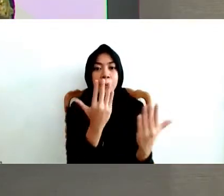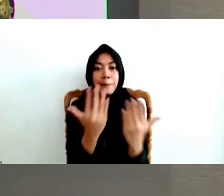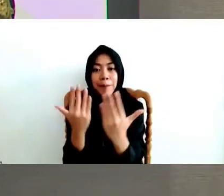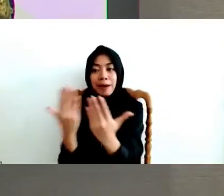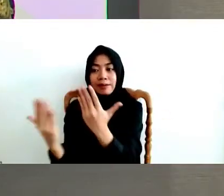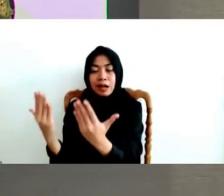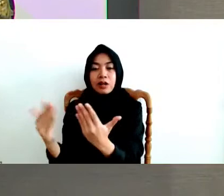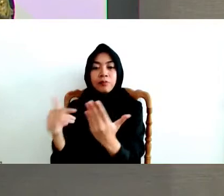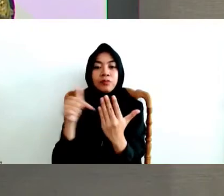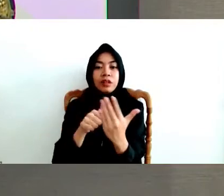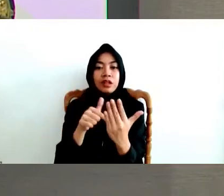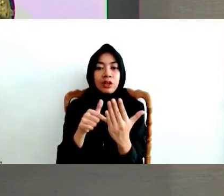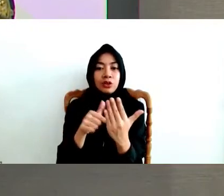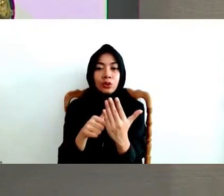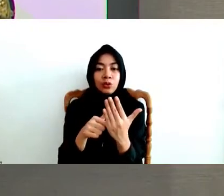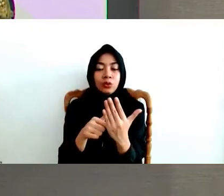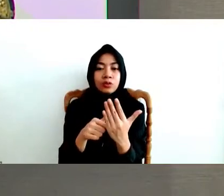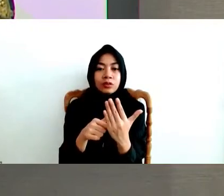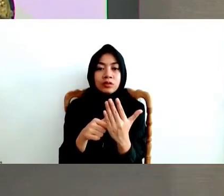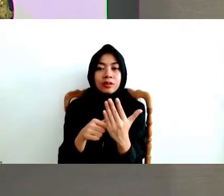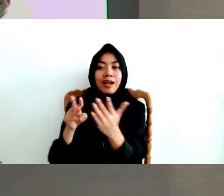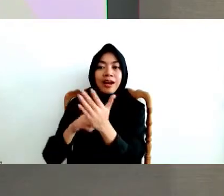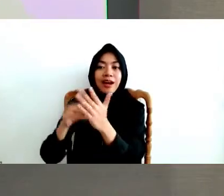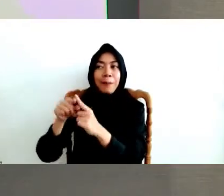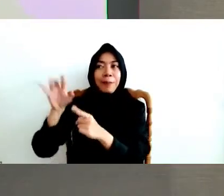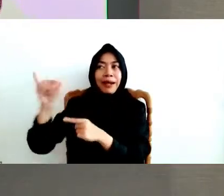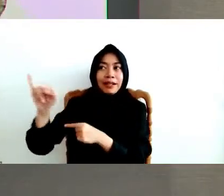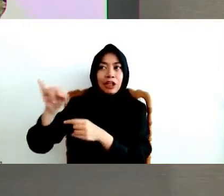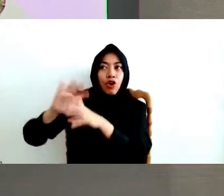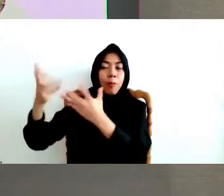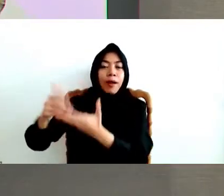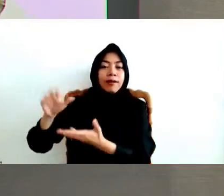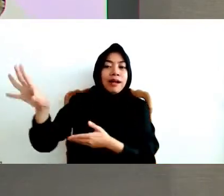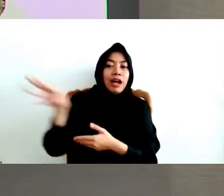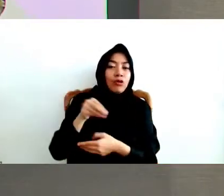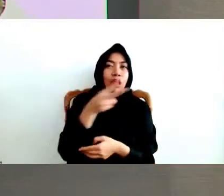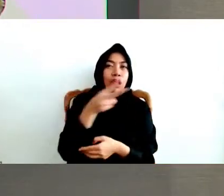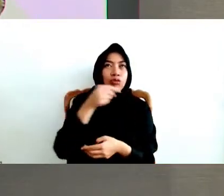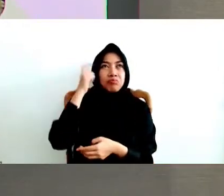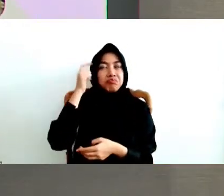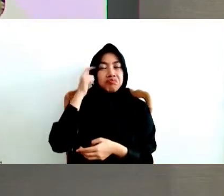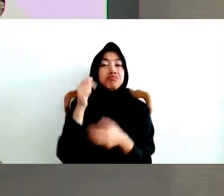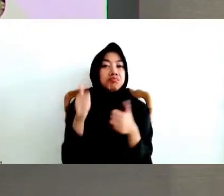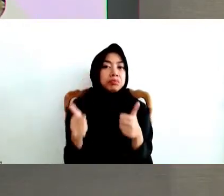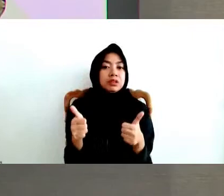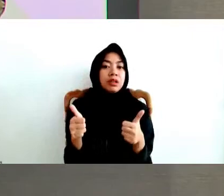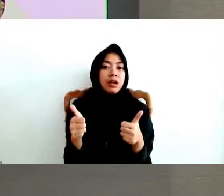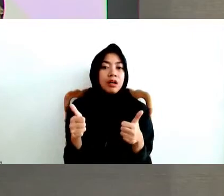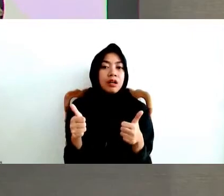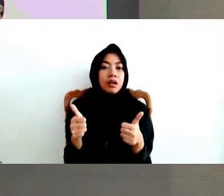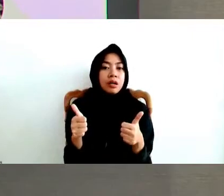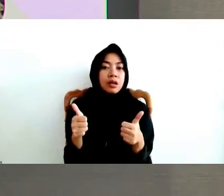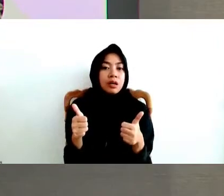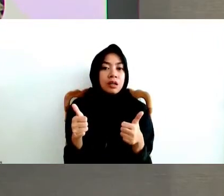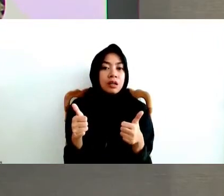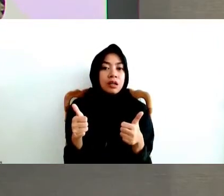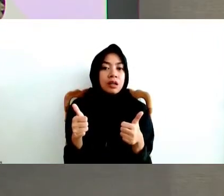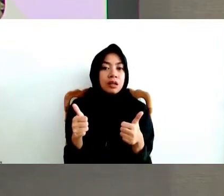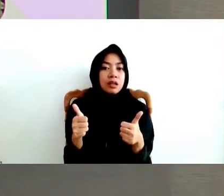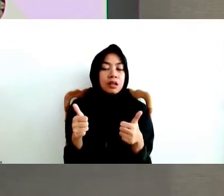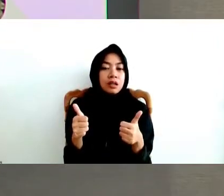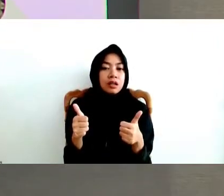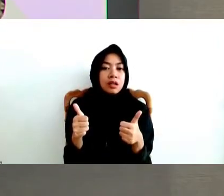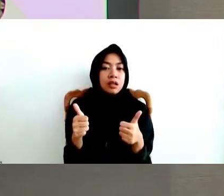for this to be adopted, Indonesia, at least as one of the measures, it's not just